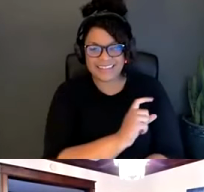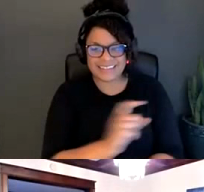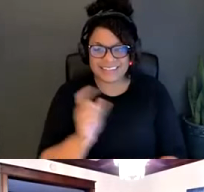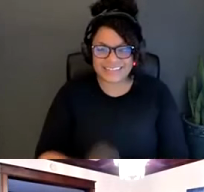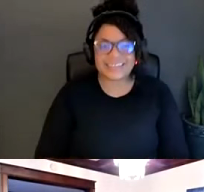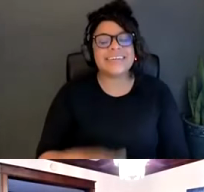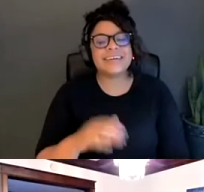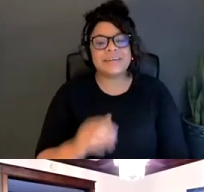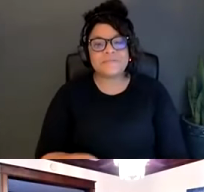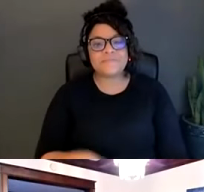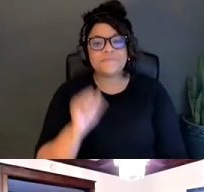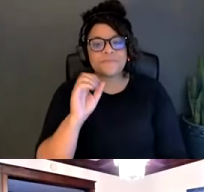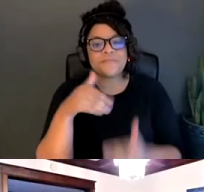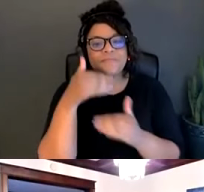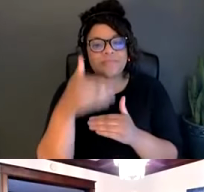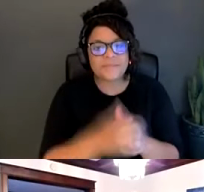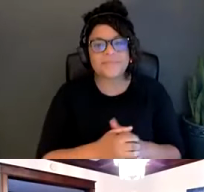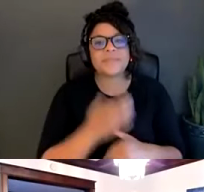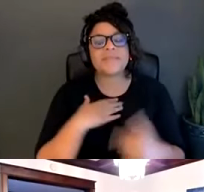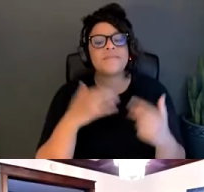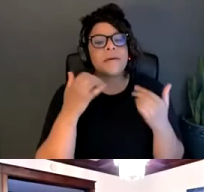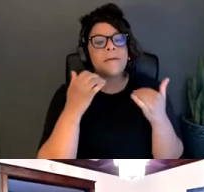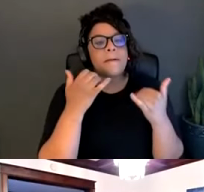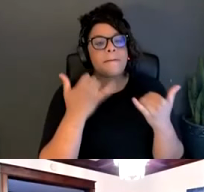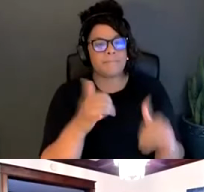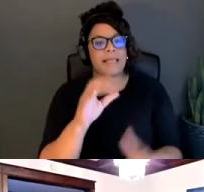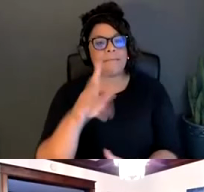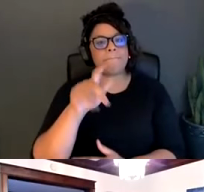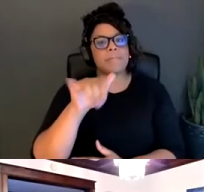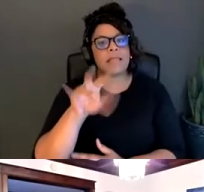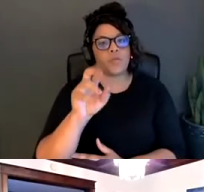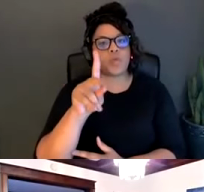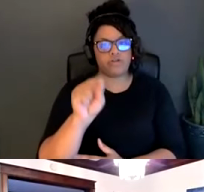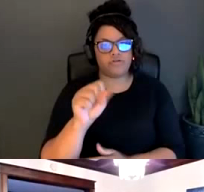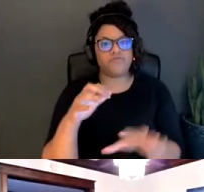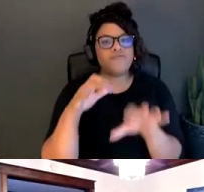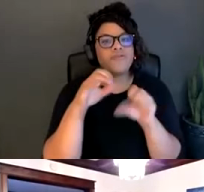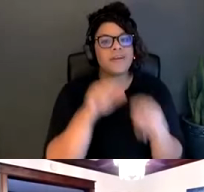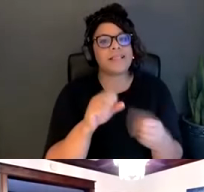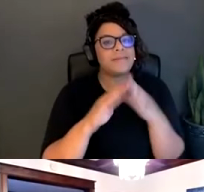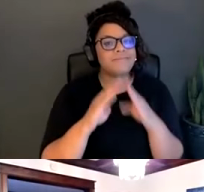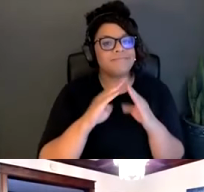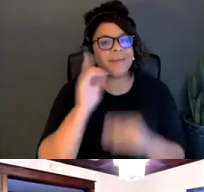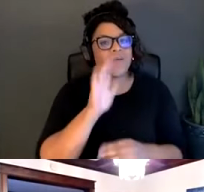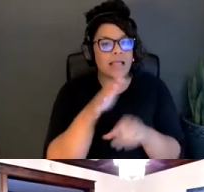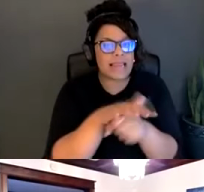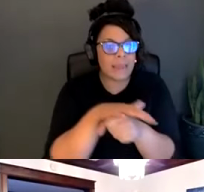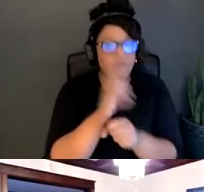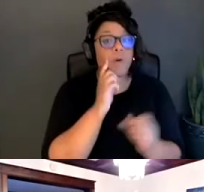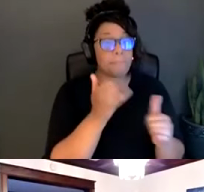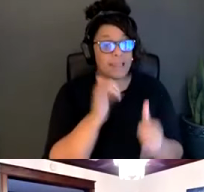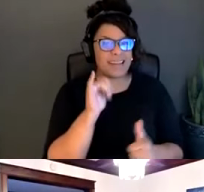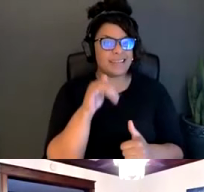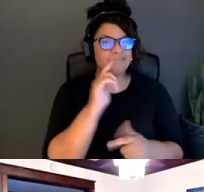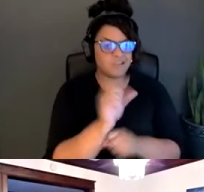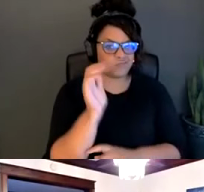So next steps, we have PlayWorks supporting residents and reclaiming their neighborhoods for play. That is actually tomorrow, and